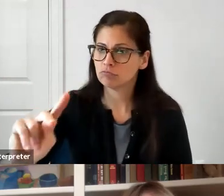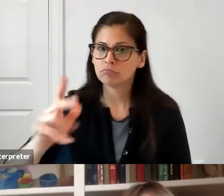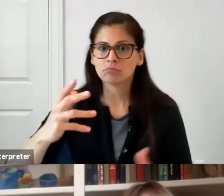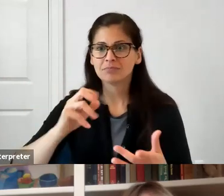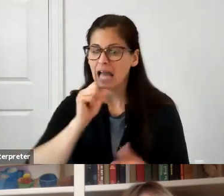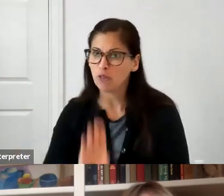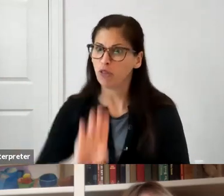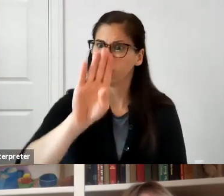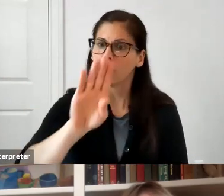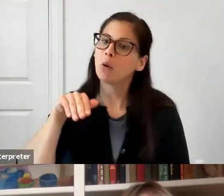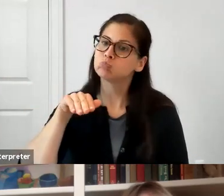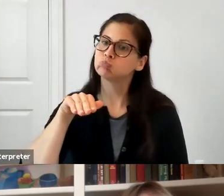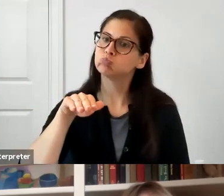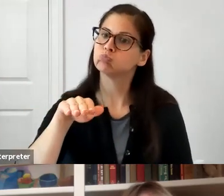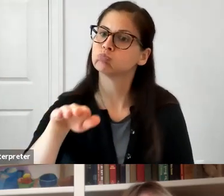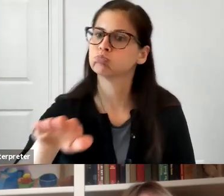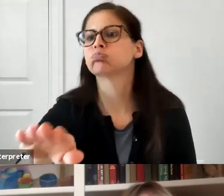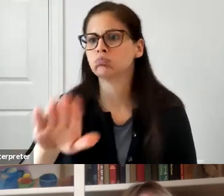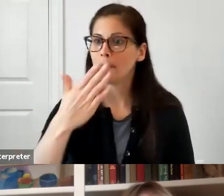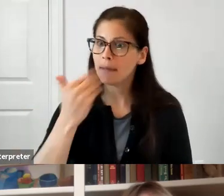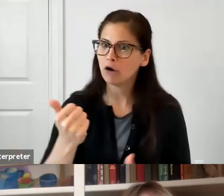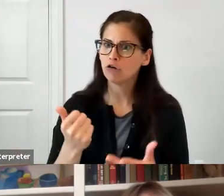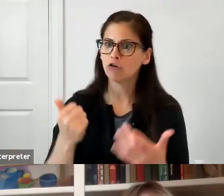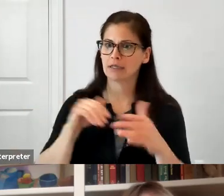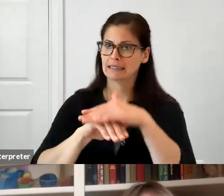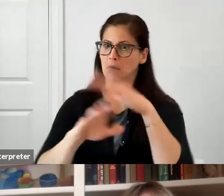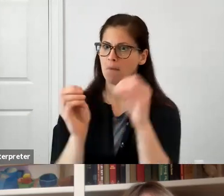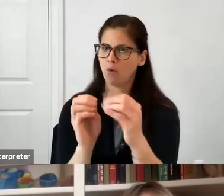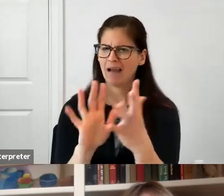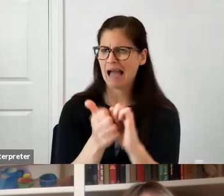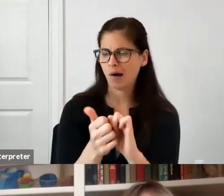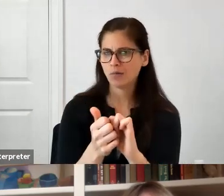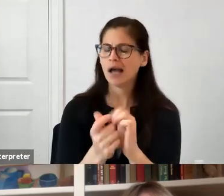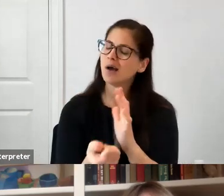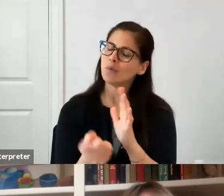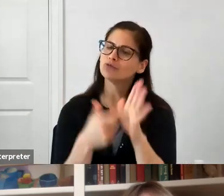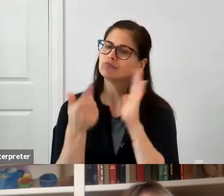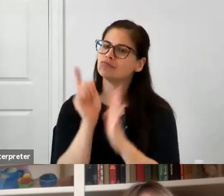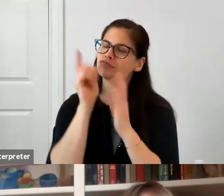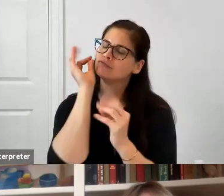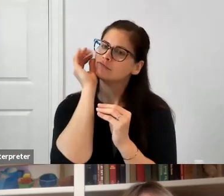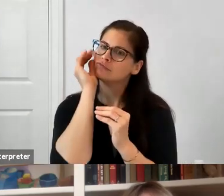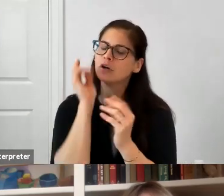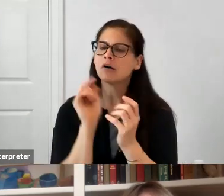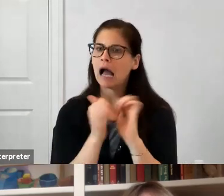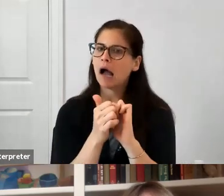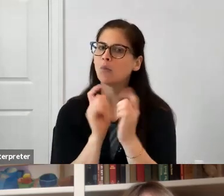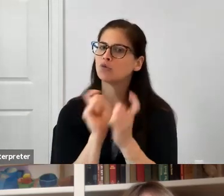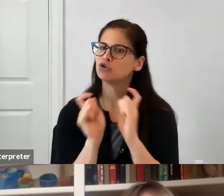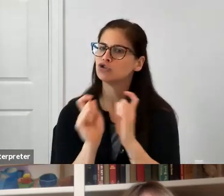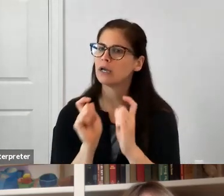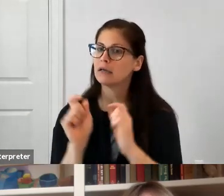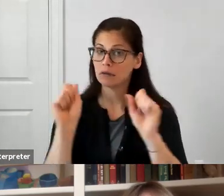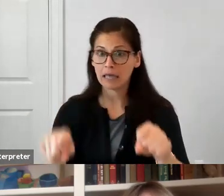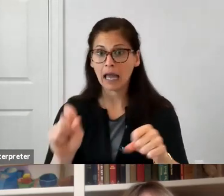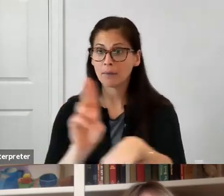steep, and we were able to take a second and really see for ourselves how we could change things up by